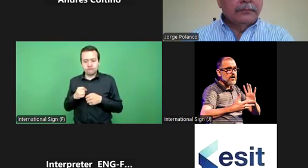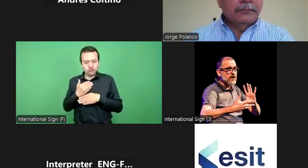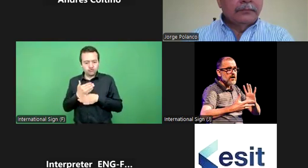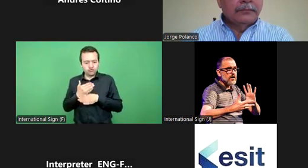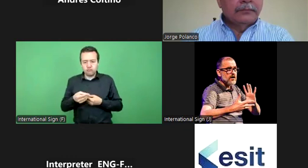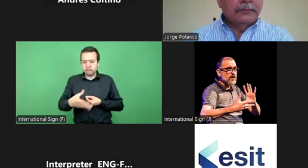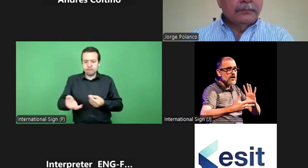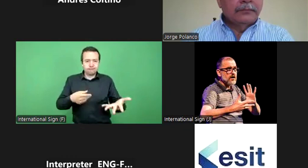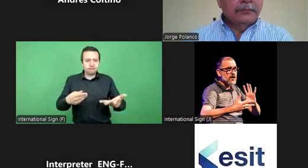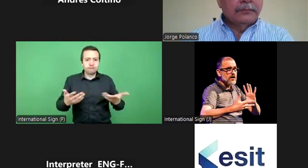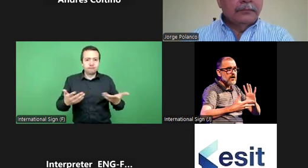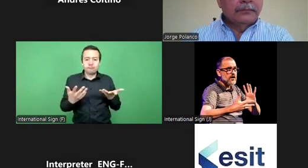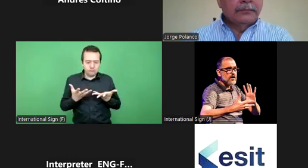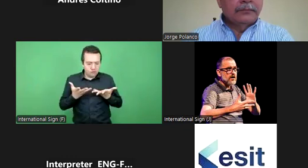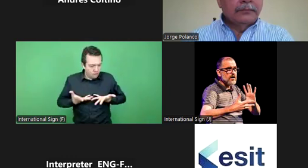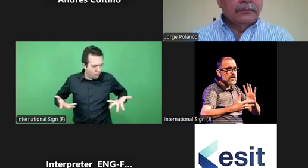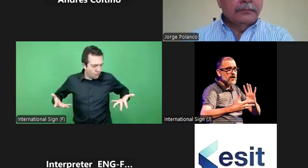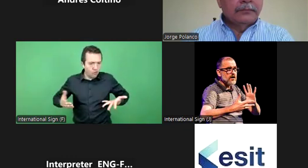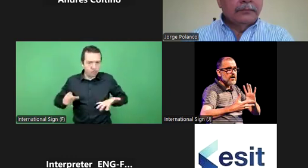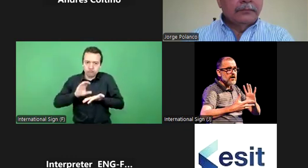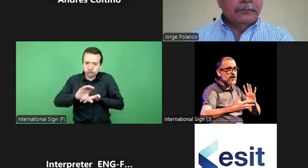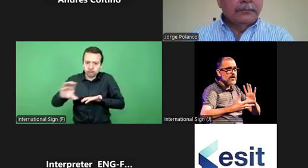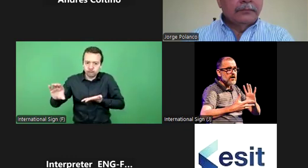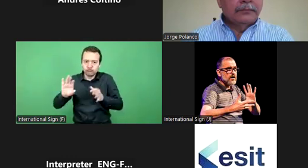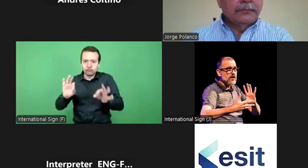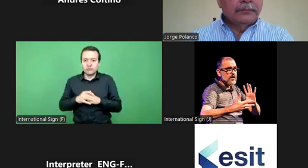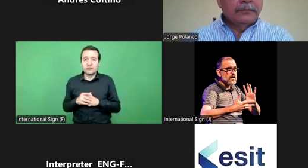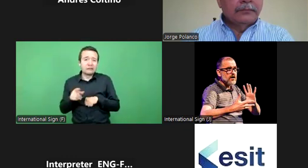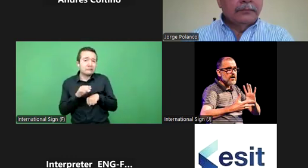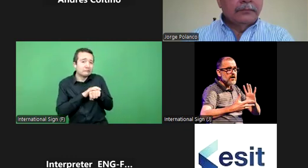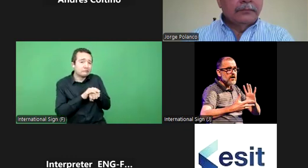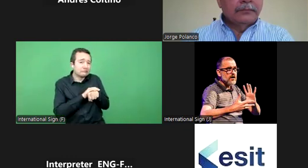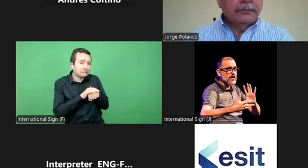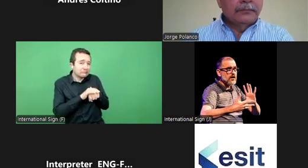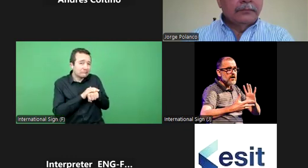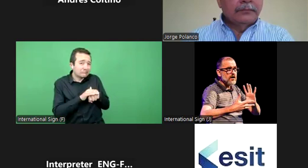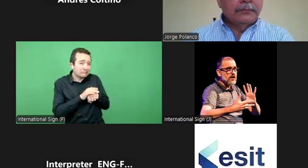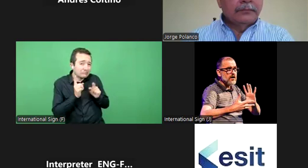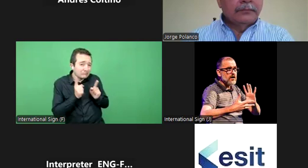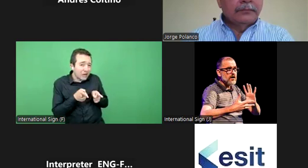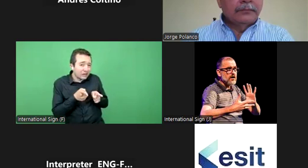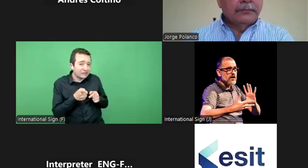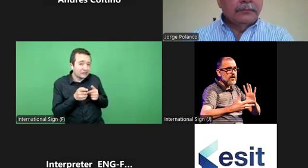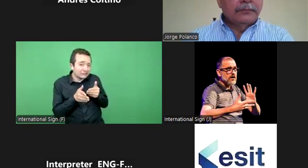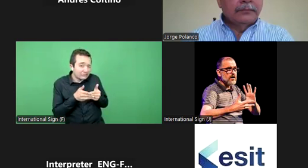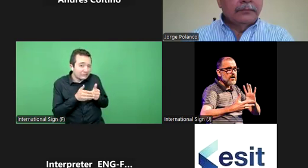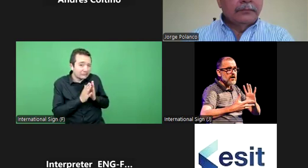up this question so I can pose the second one for you. Sorry about that. all